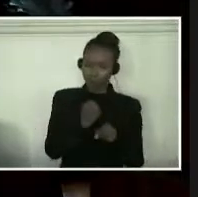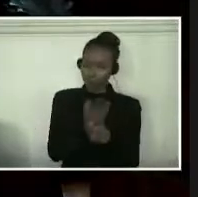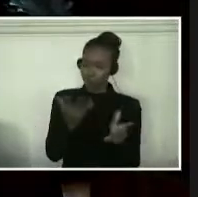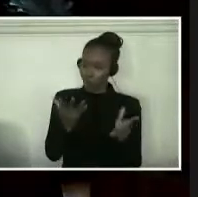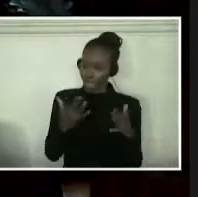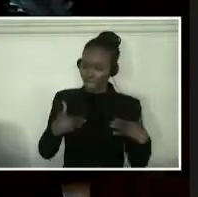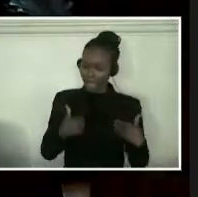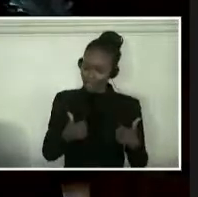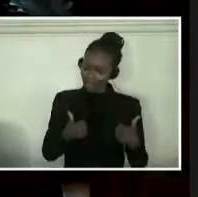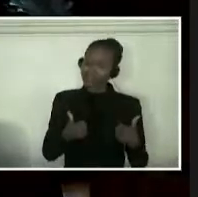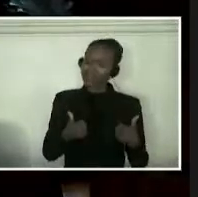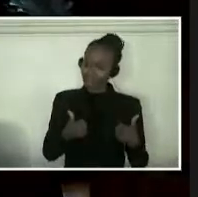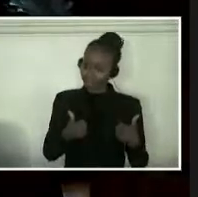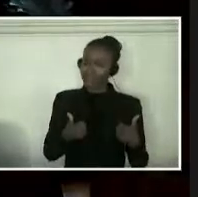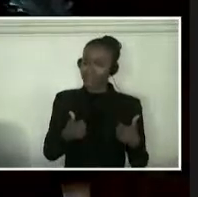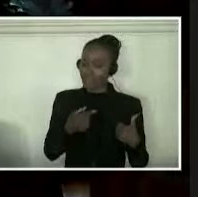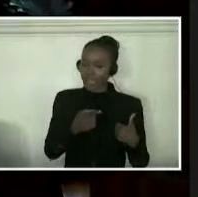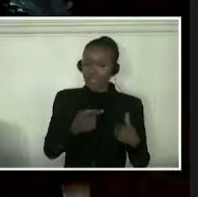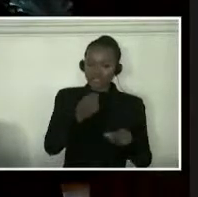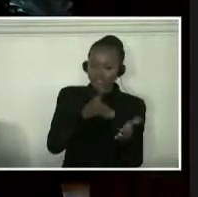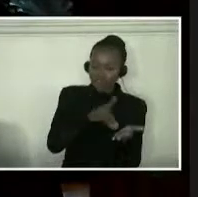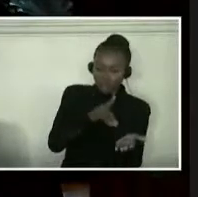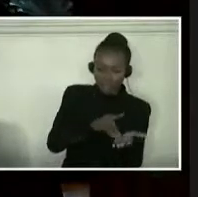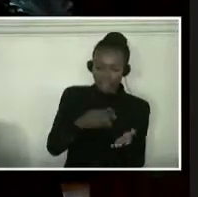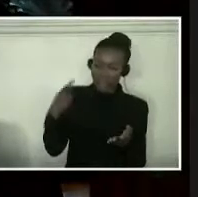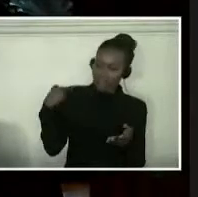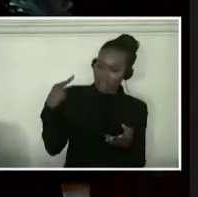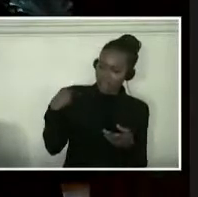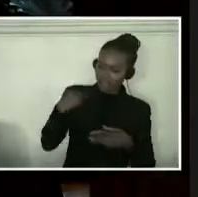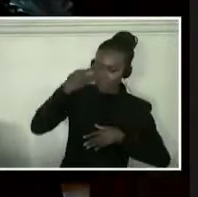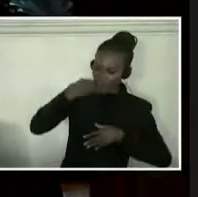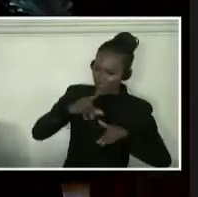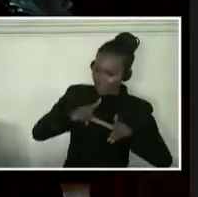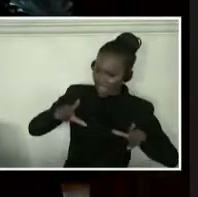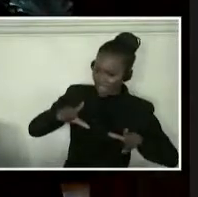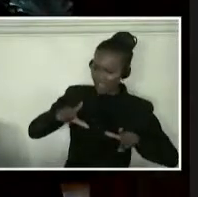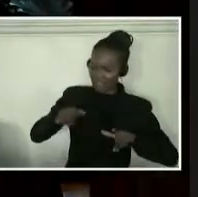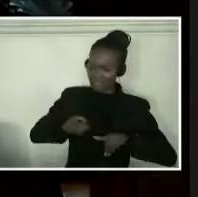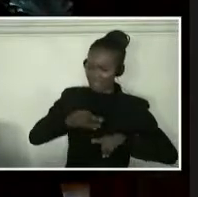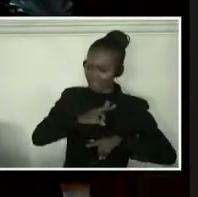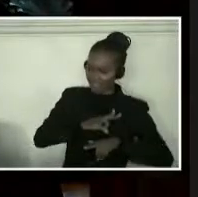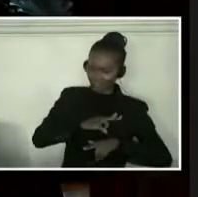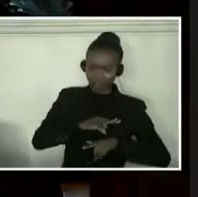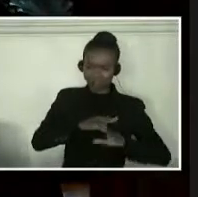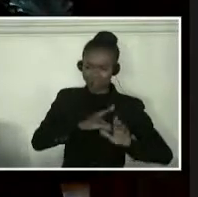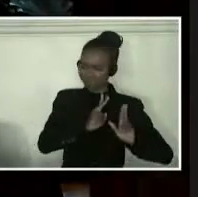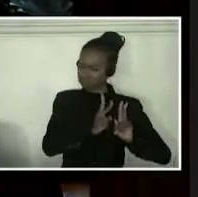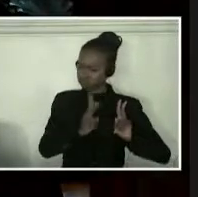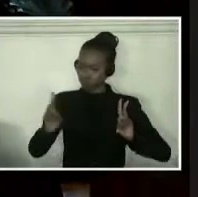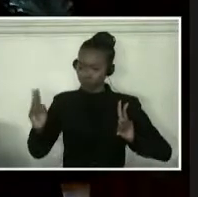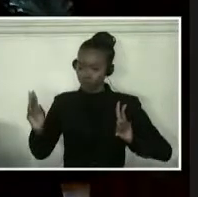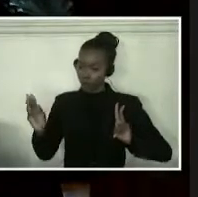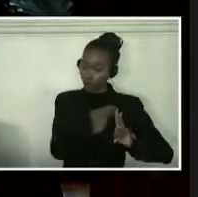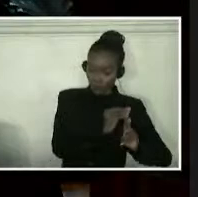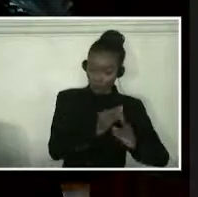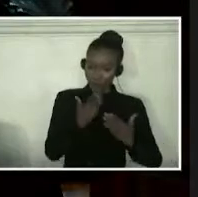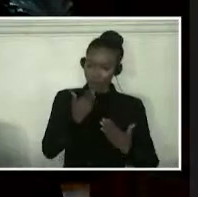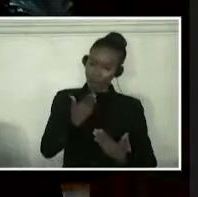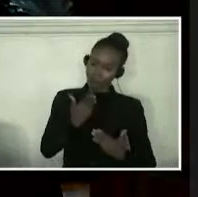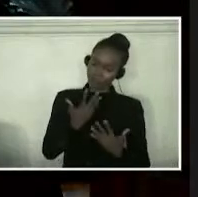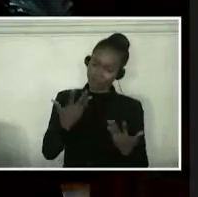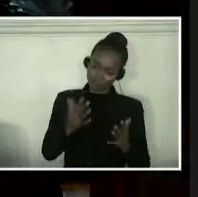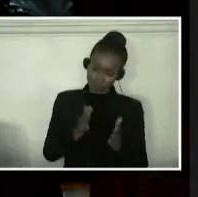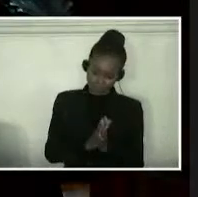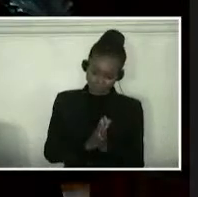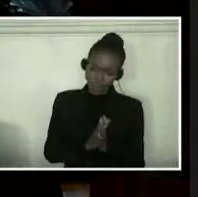allied workers support staff and all the franklin workers for their contribution in the value chain of health in our province sia